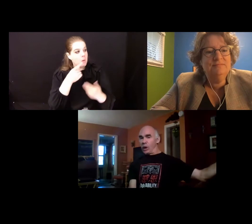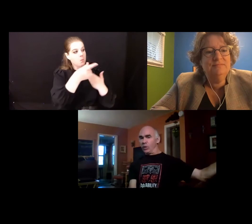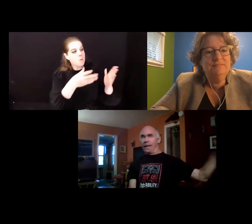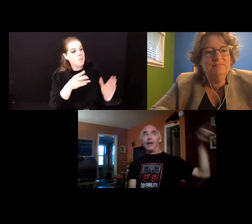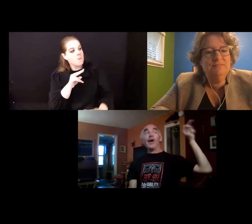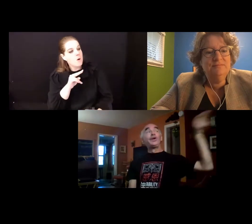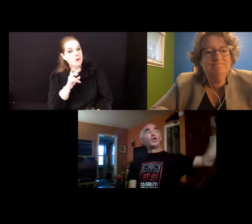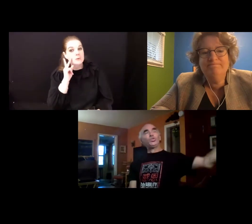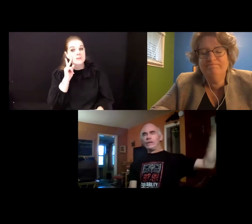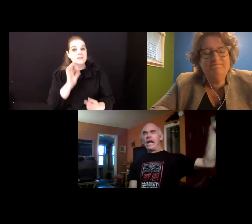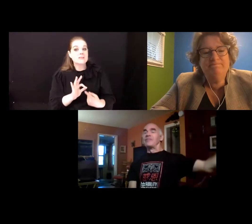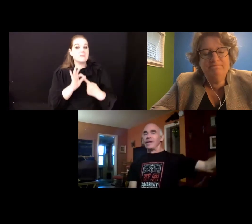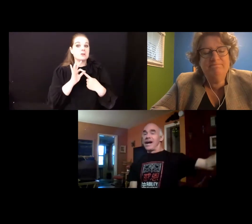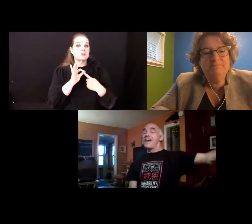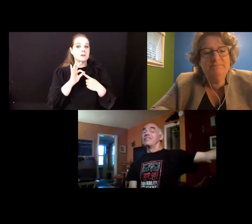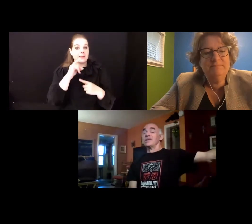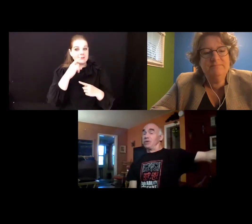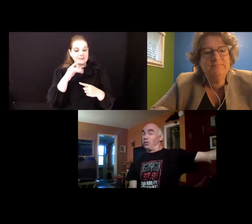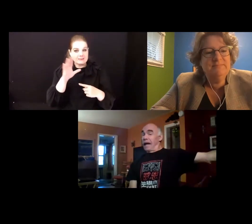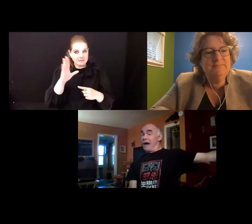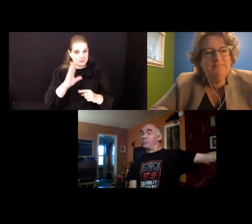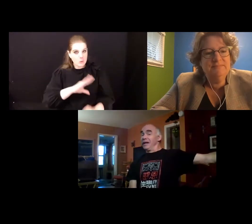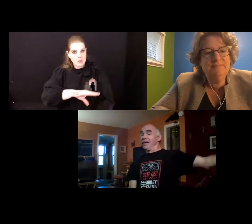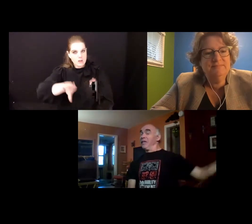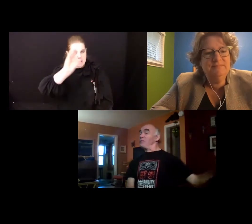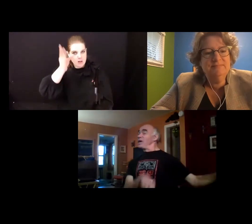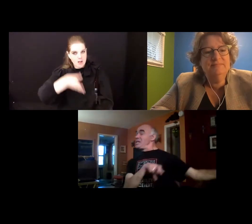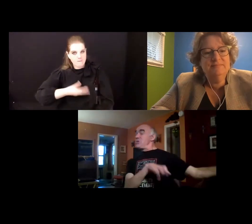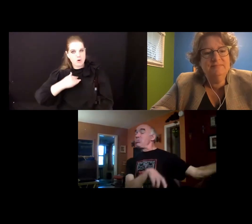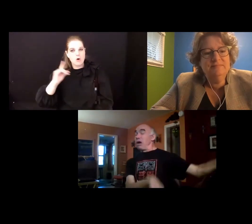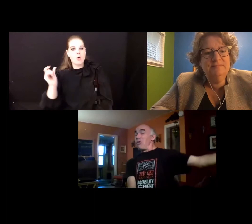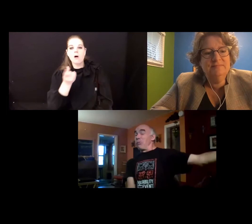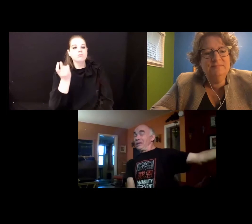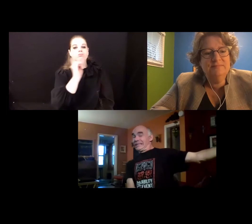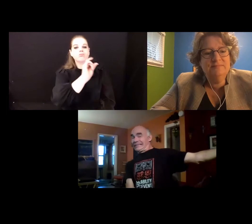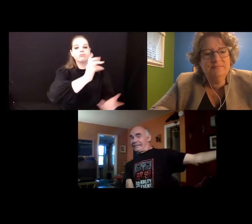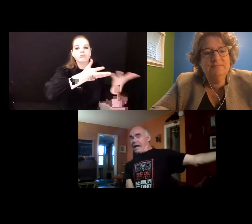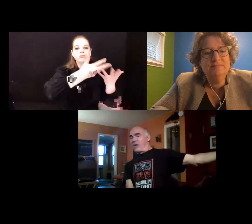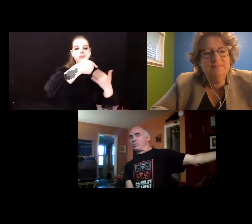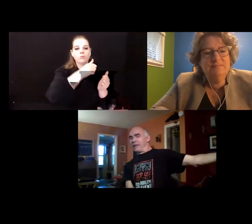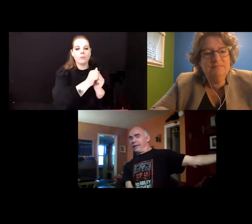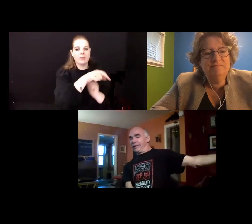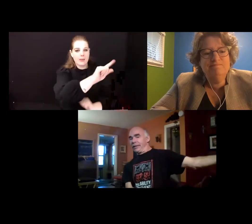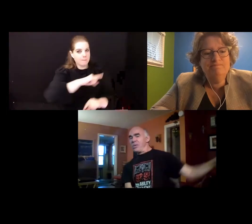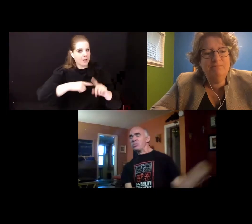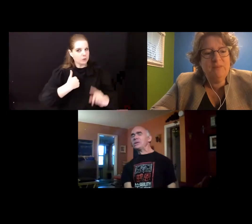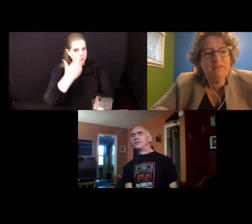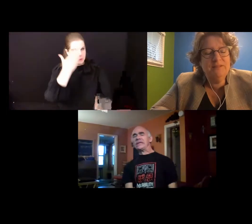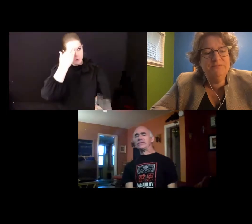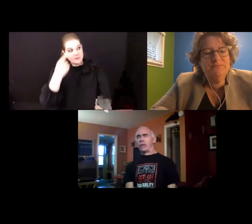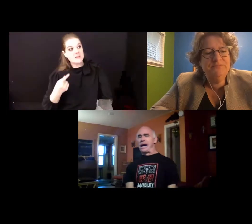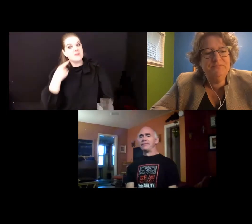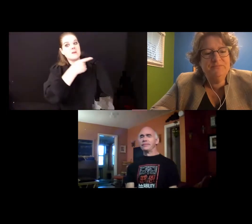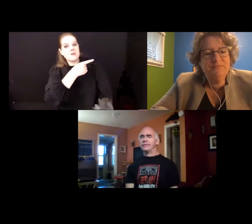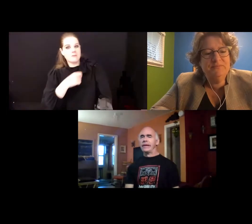that go there. You never ever go down there, but you know it's down there, which